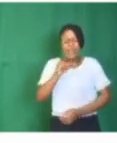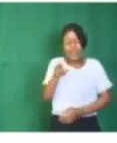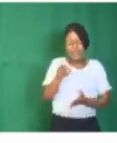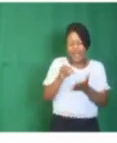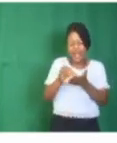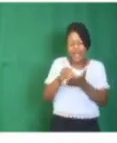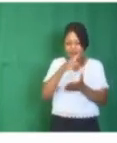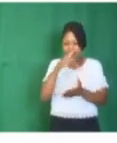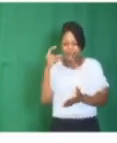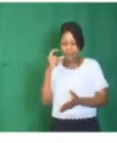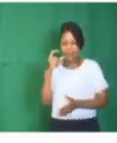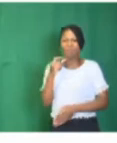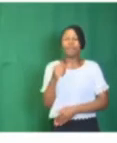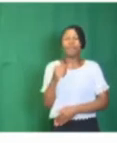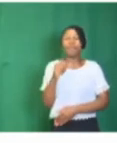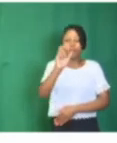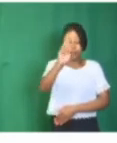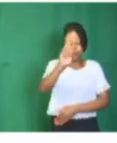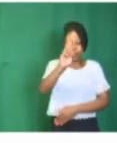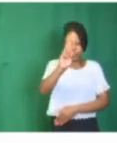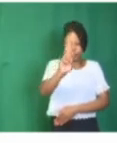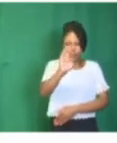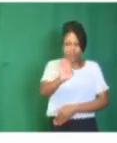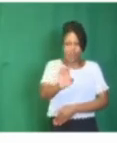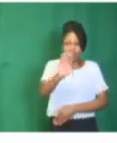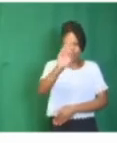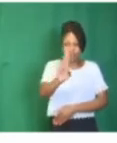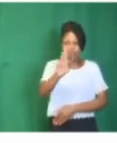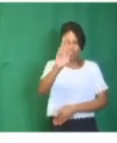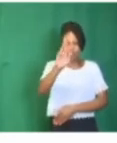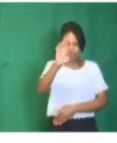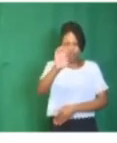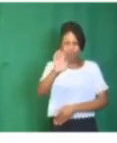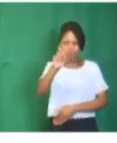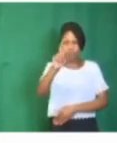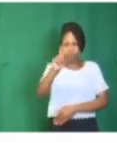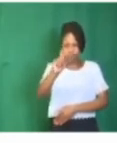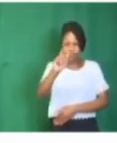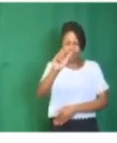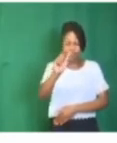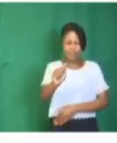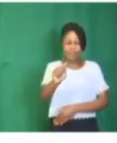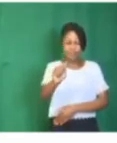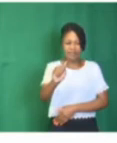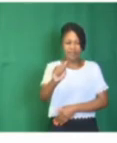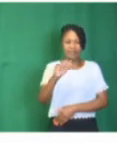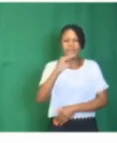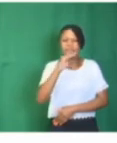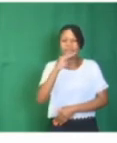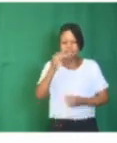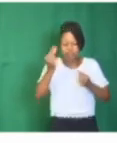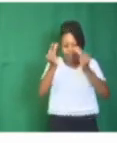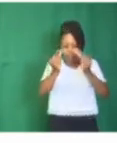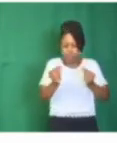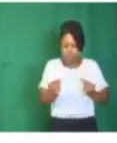are called ureters. Ureters, meaning that those are tubes coming from the kidneys. And